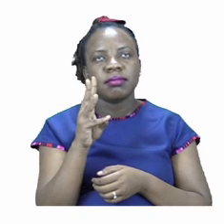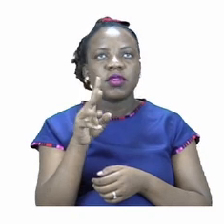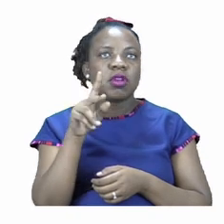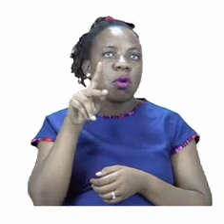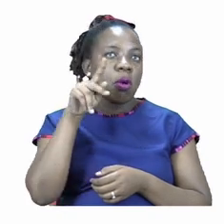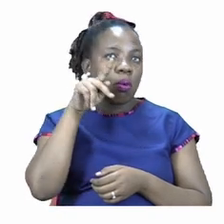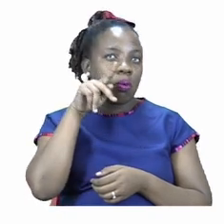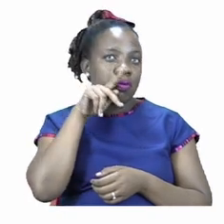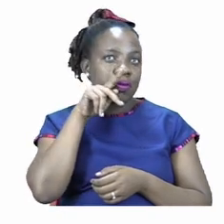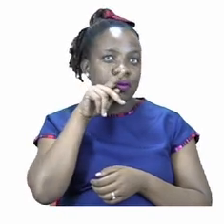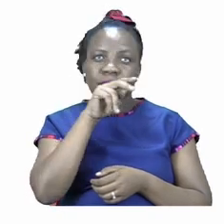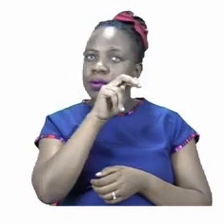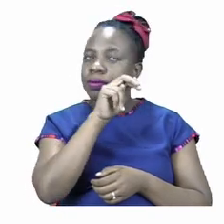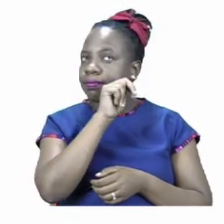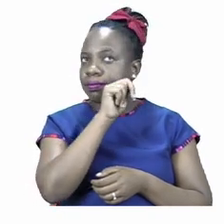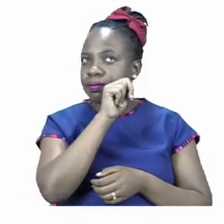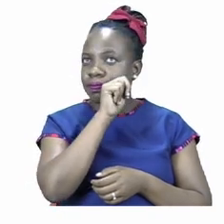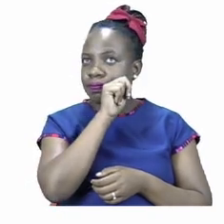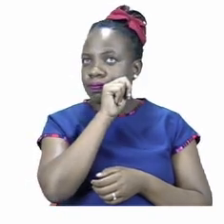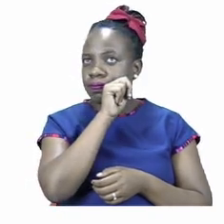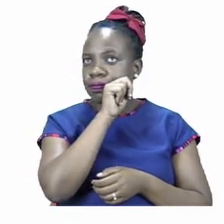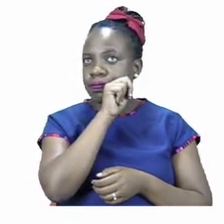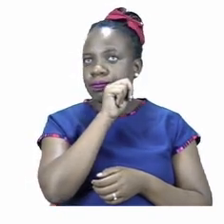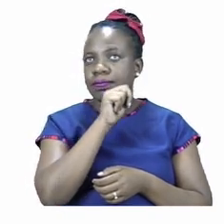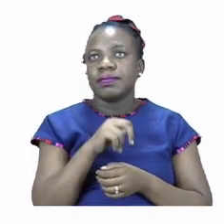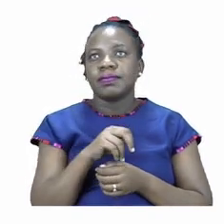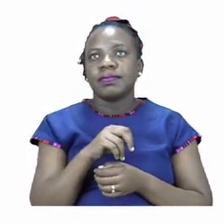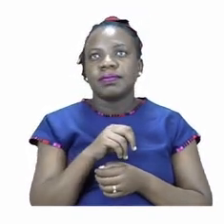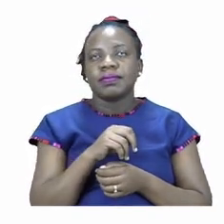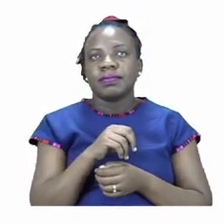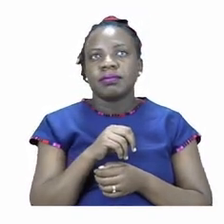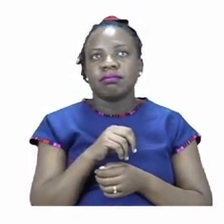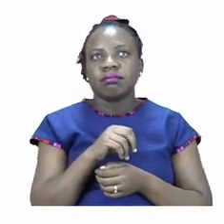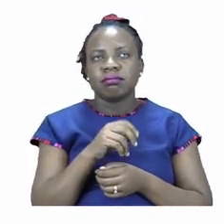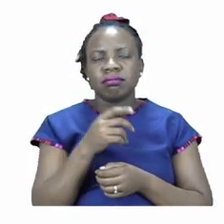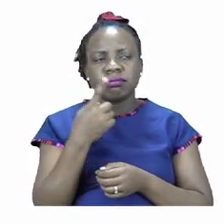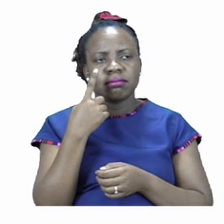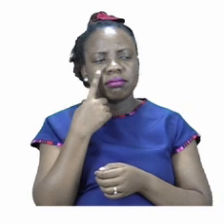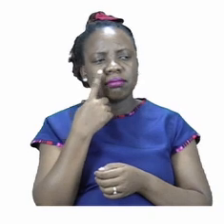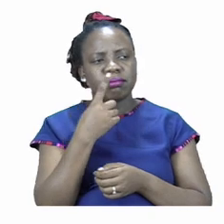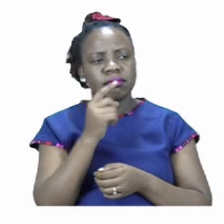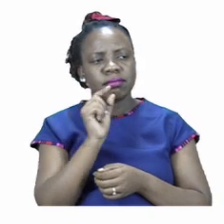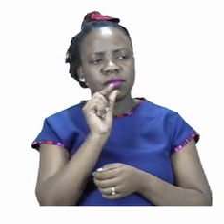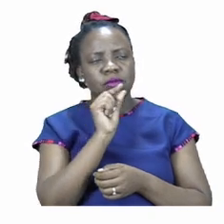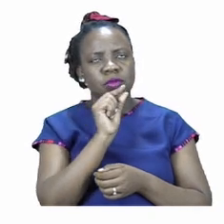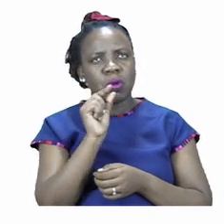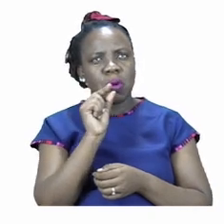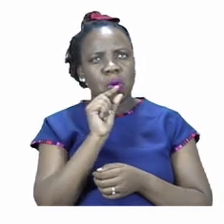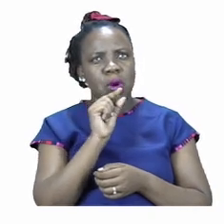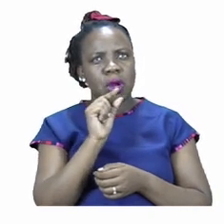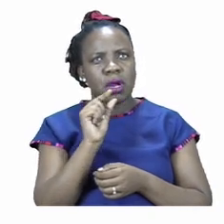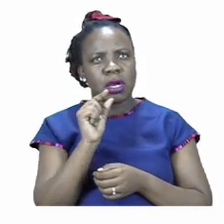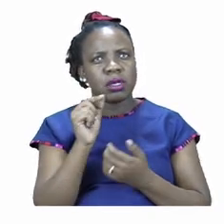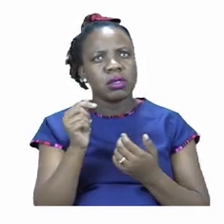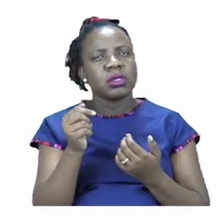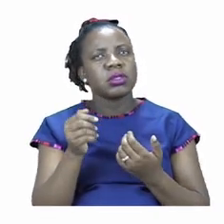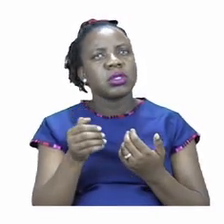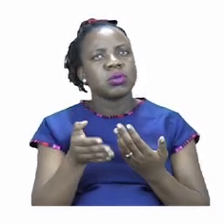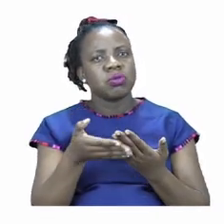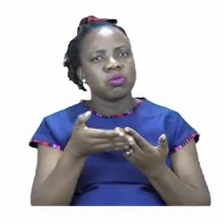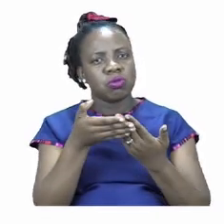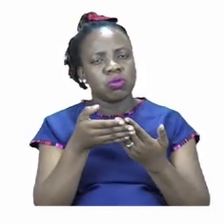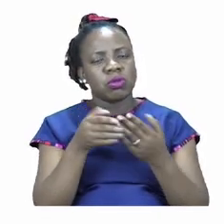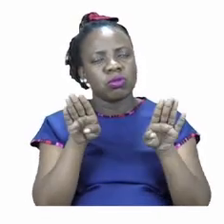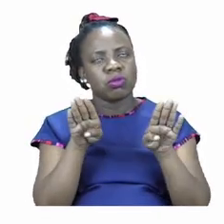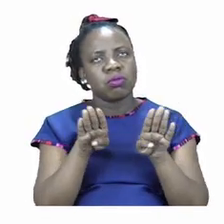demonstrative pronouns. Now, we are going to be looking at words that help us make sentences, but not just any